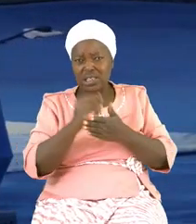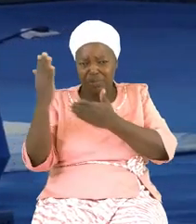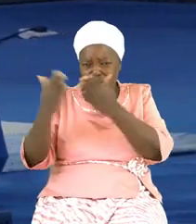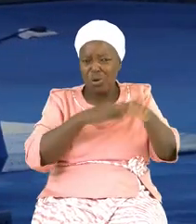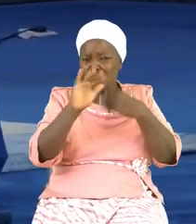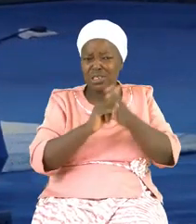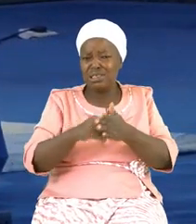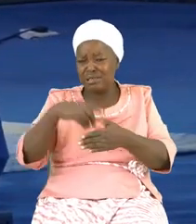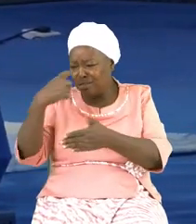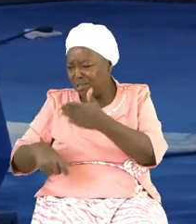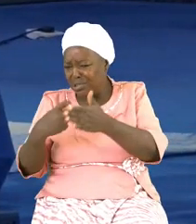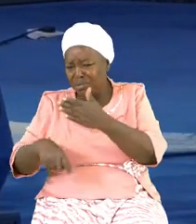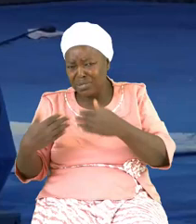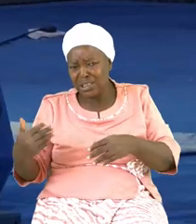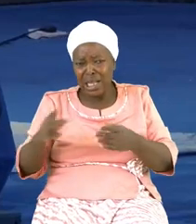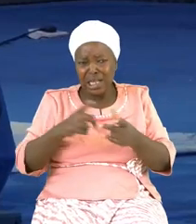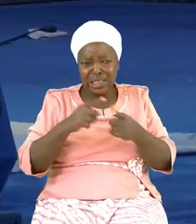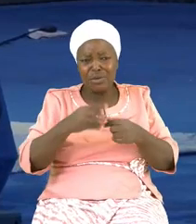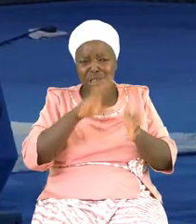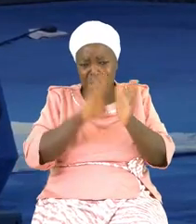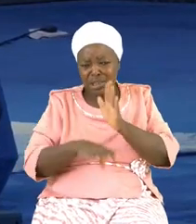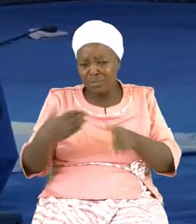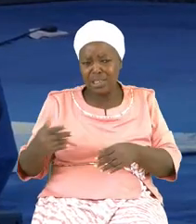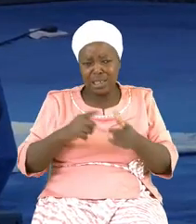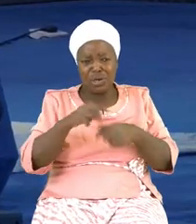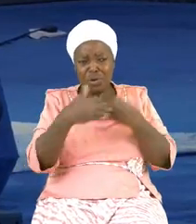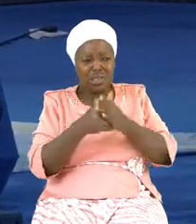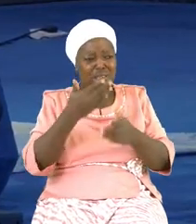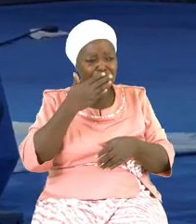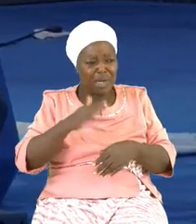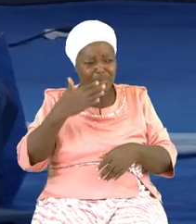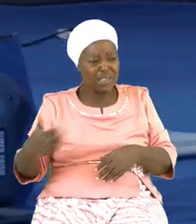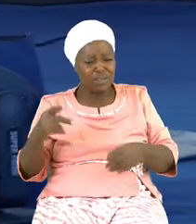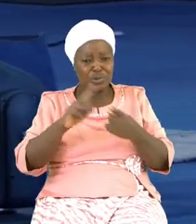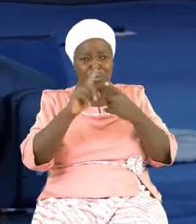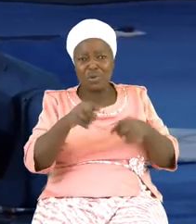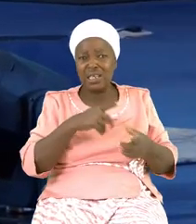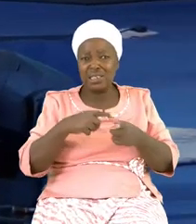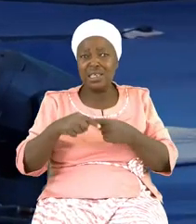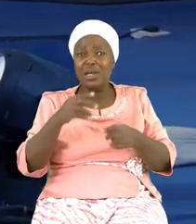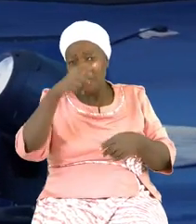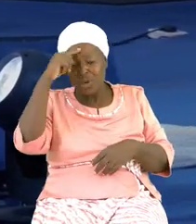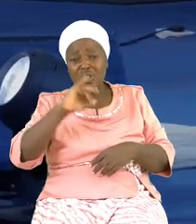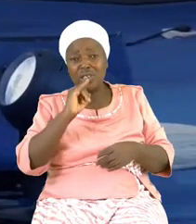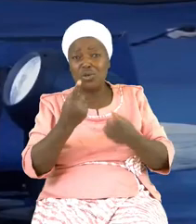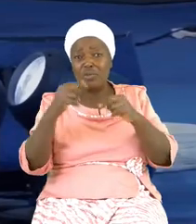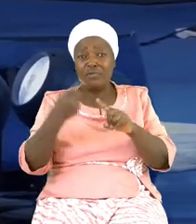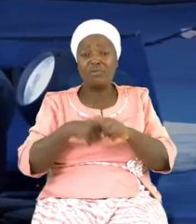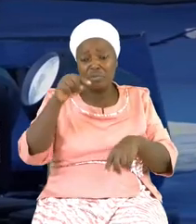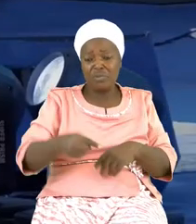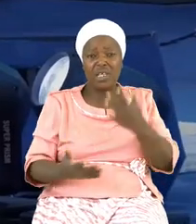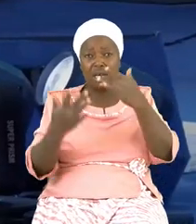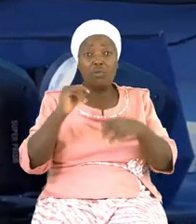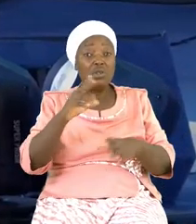call pride, this commodity they call haughtiness. And because it's coming from hell, will you take